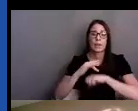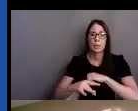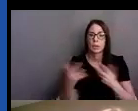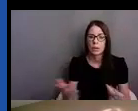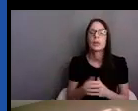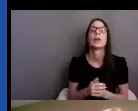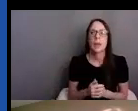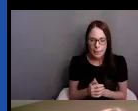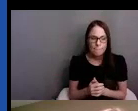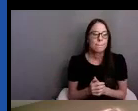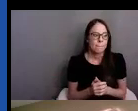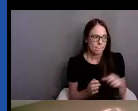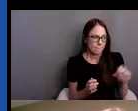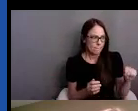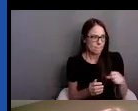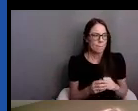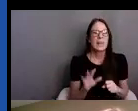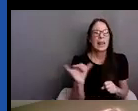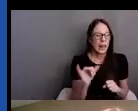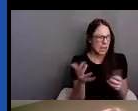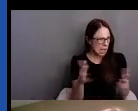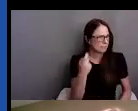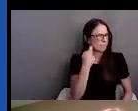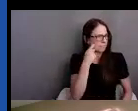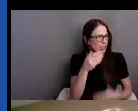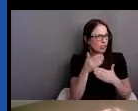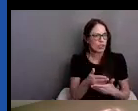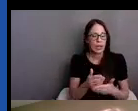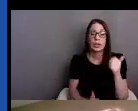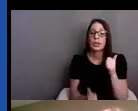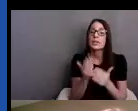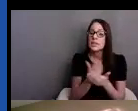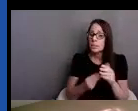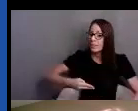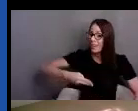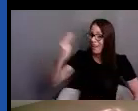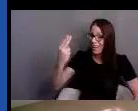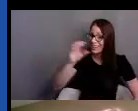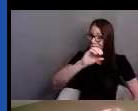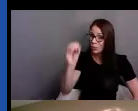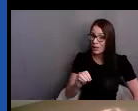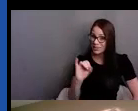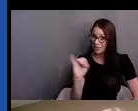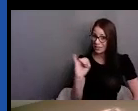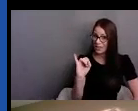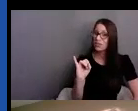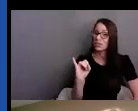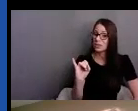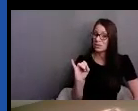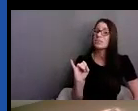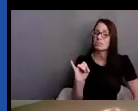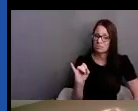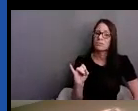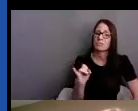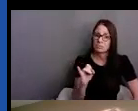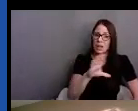Yeah, absolutely. So as I was sharing, some of the highest rates of infection that we are seeing right now are among Colorado